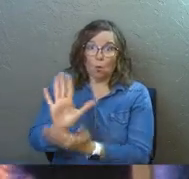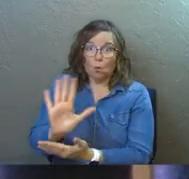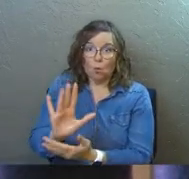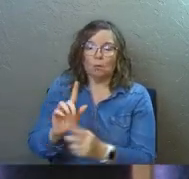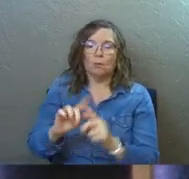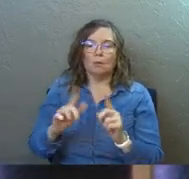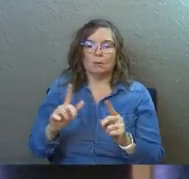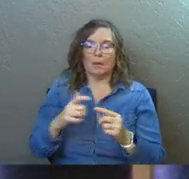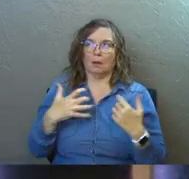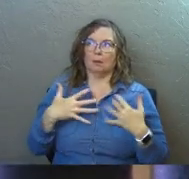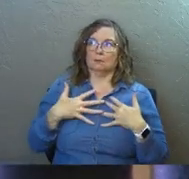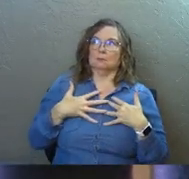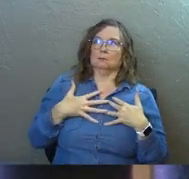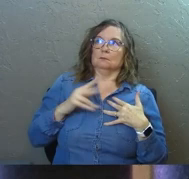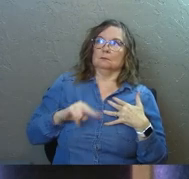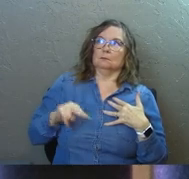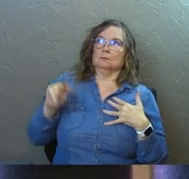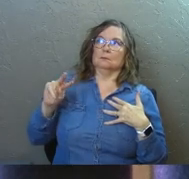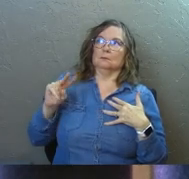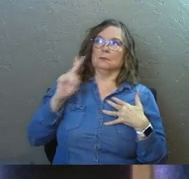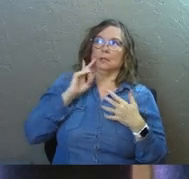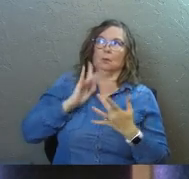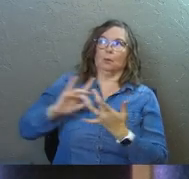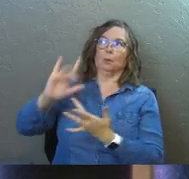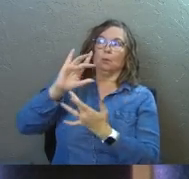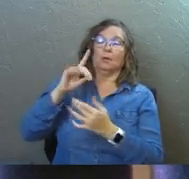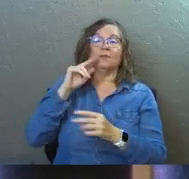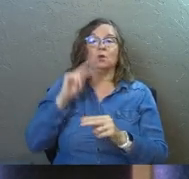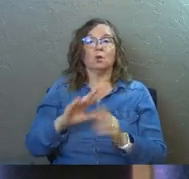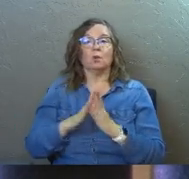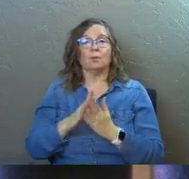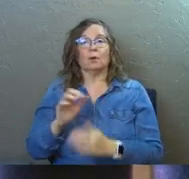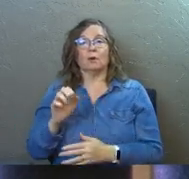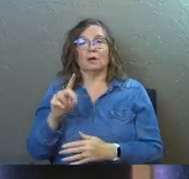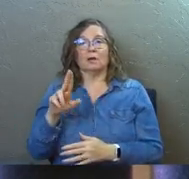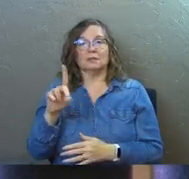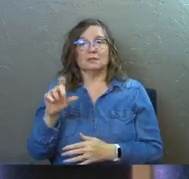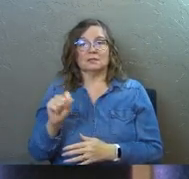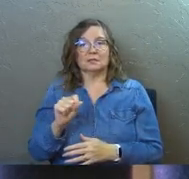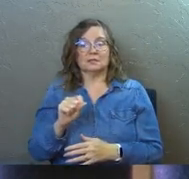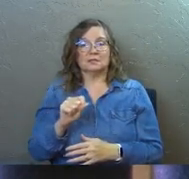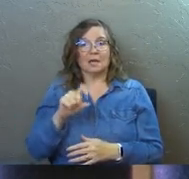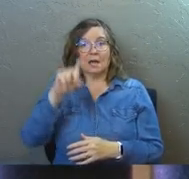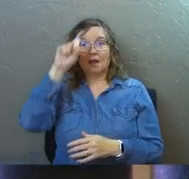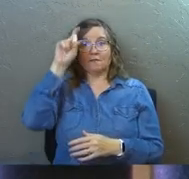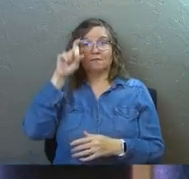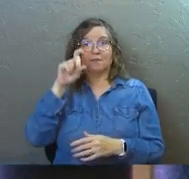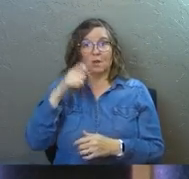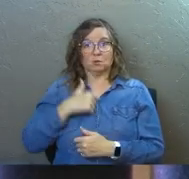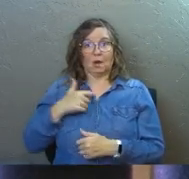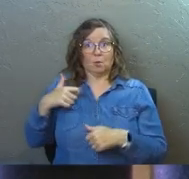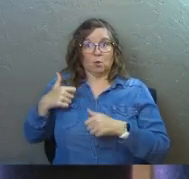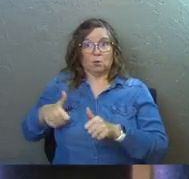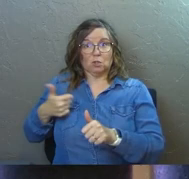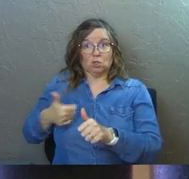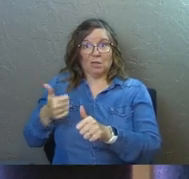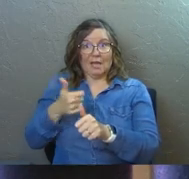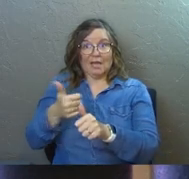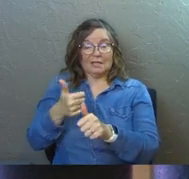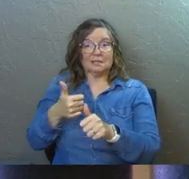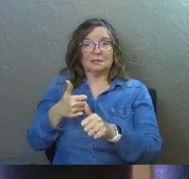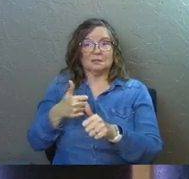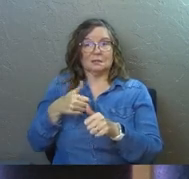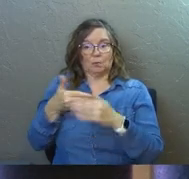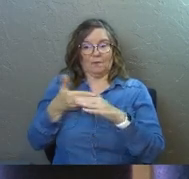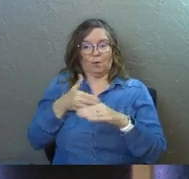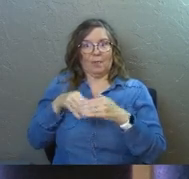it was unapproachable, it intimidated them. If you look in the book of Exodus, Pharaoh's army was chasing them right before they went into the Red Sea. Some